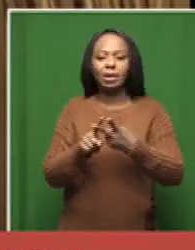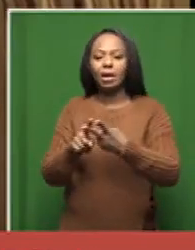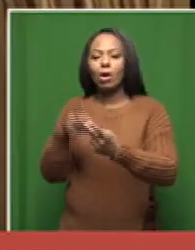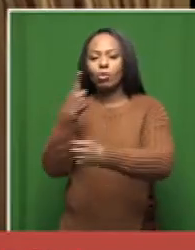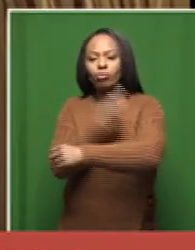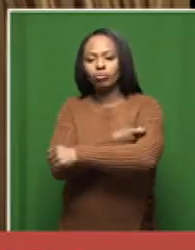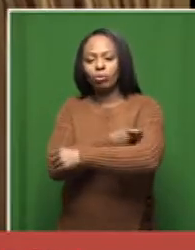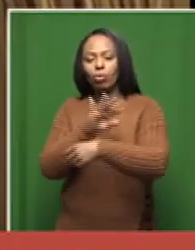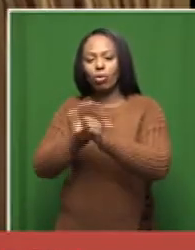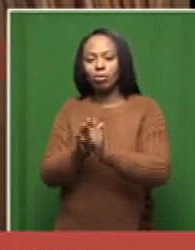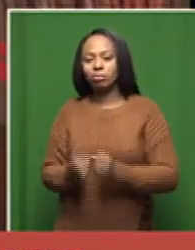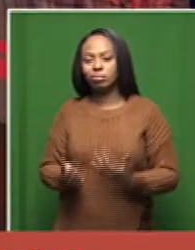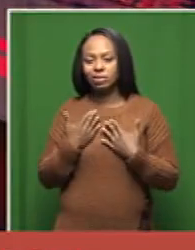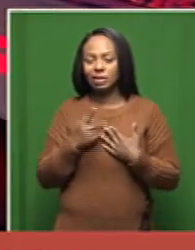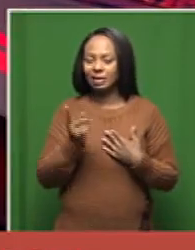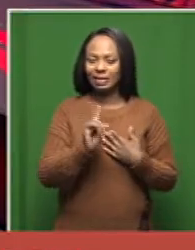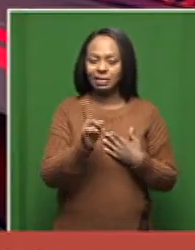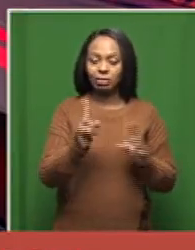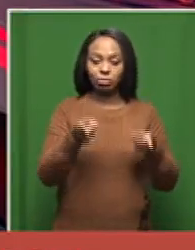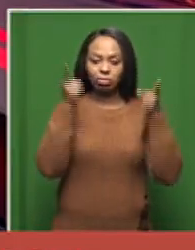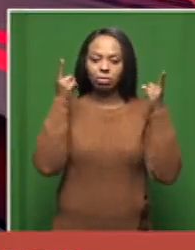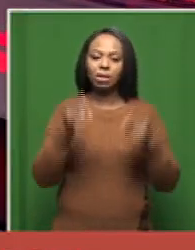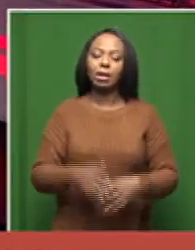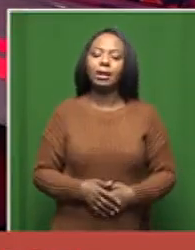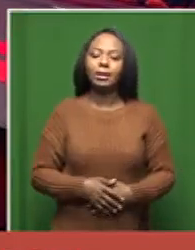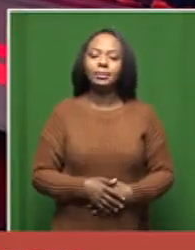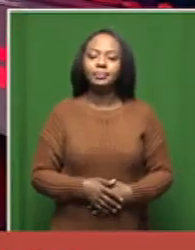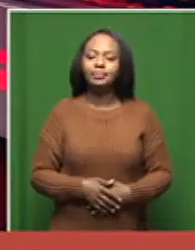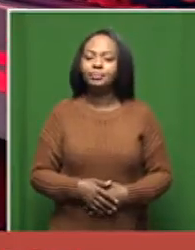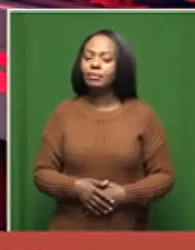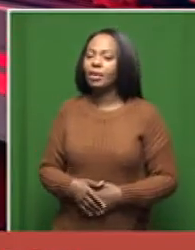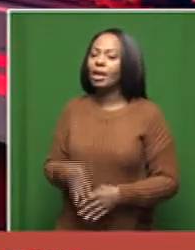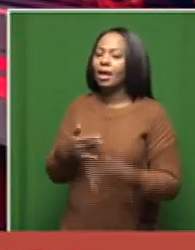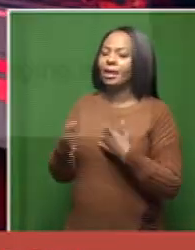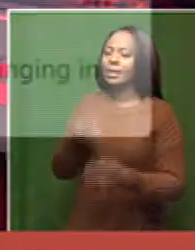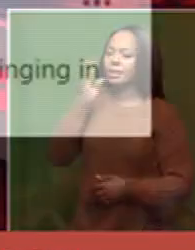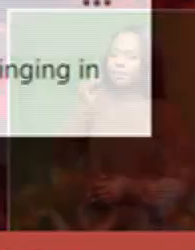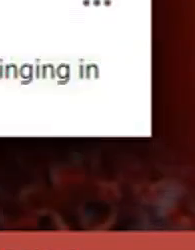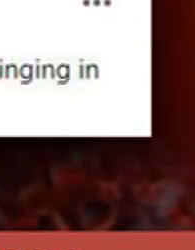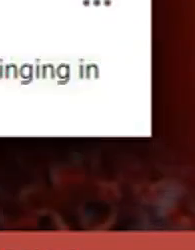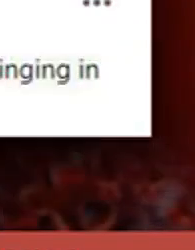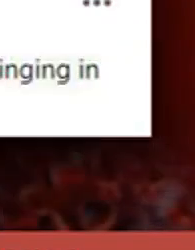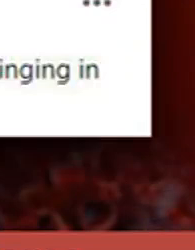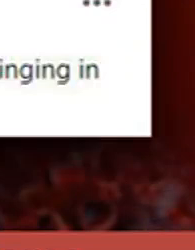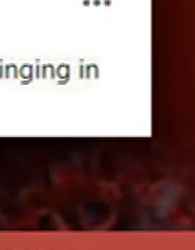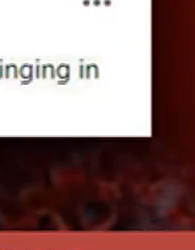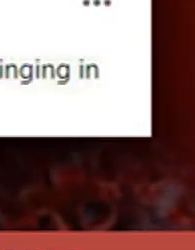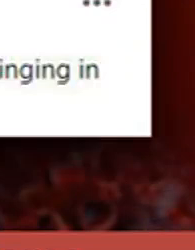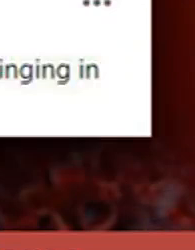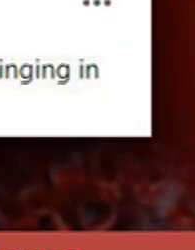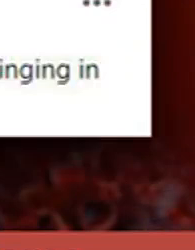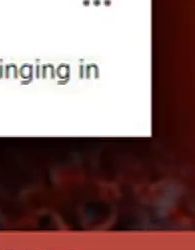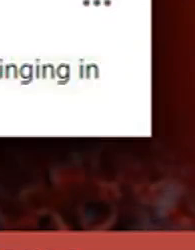detrimental. All right. Jason Blake says, has anyone experienced severe toothaches, severe ulcer pain,